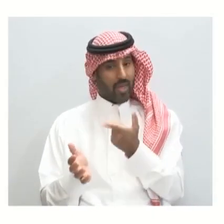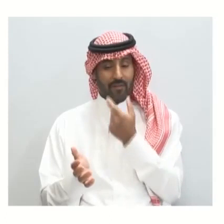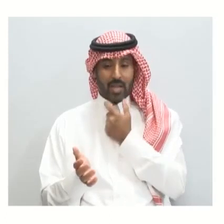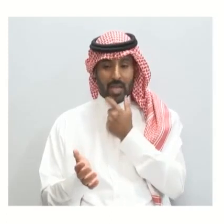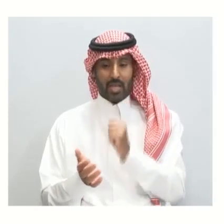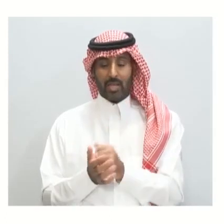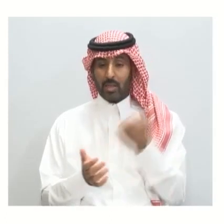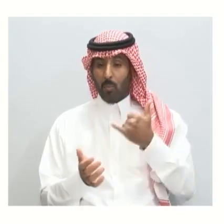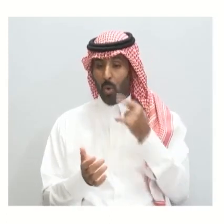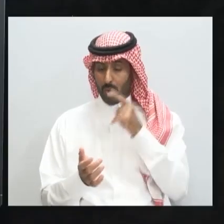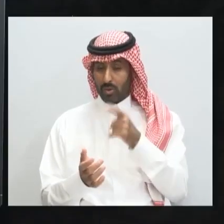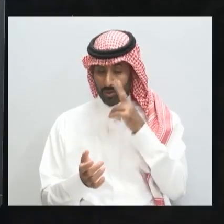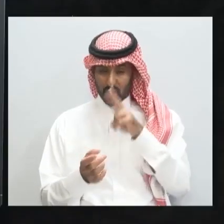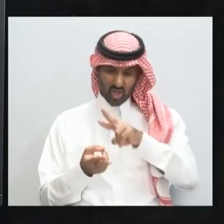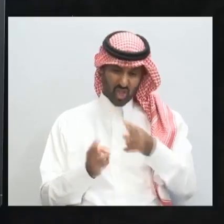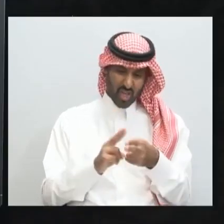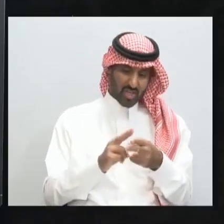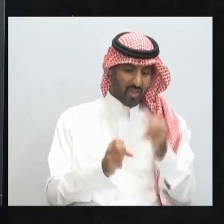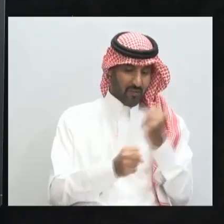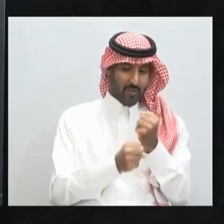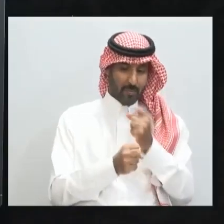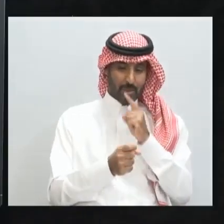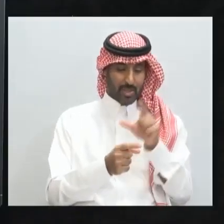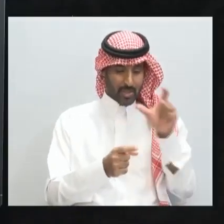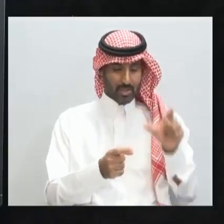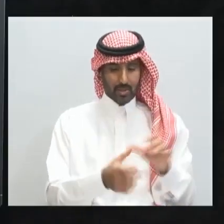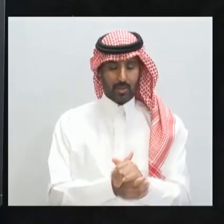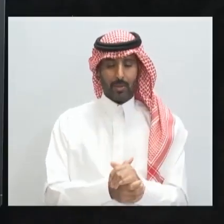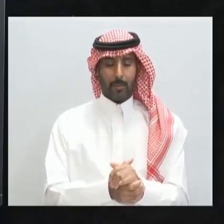it is important also to change the verb and use the correct form.